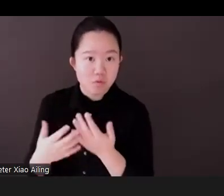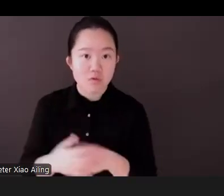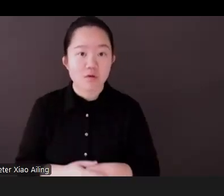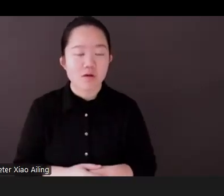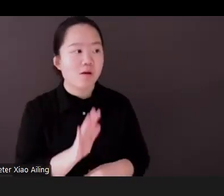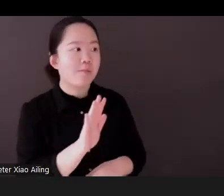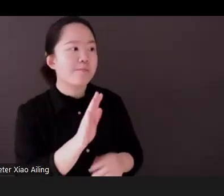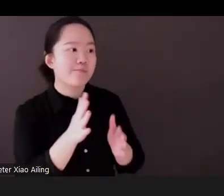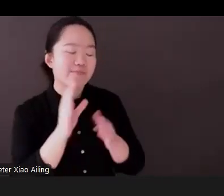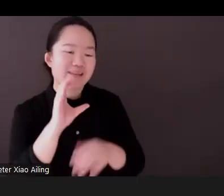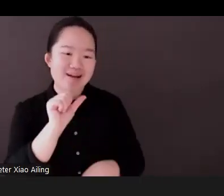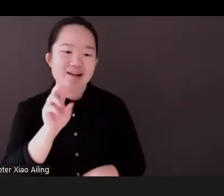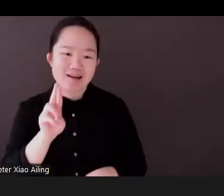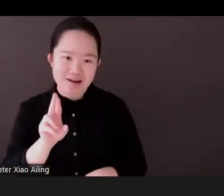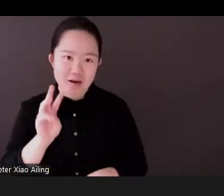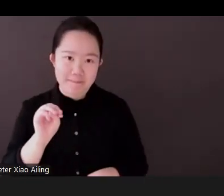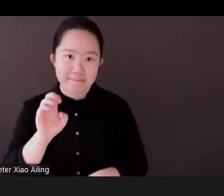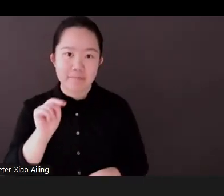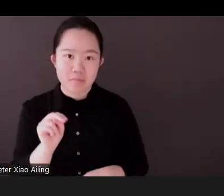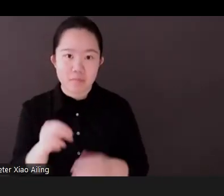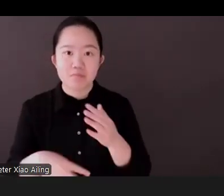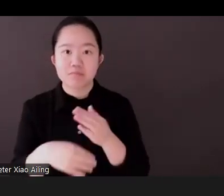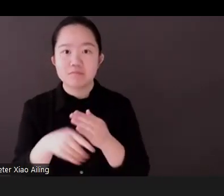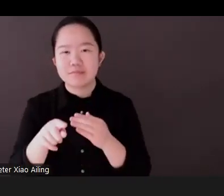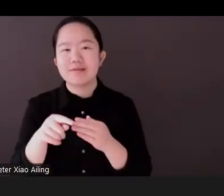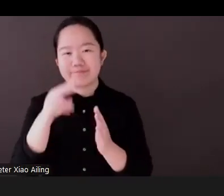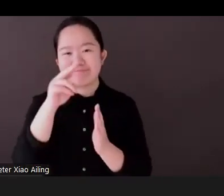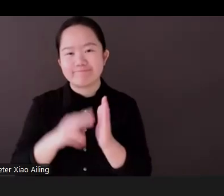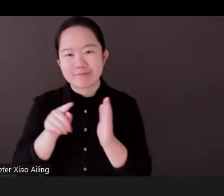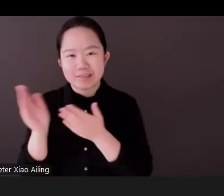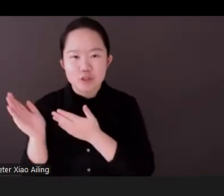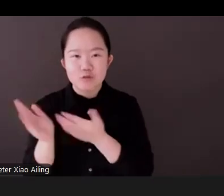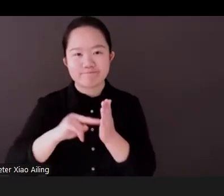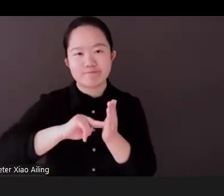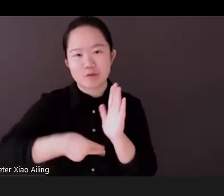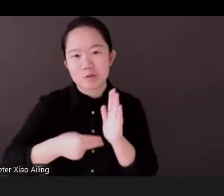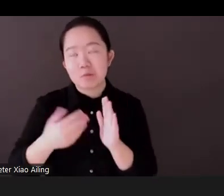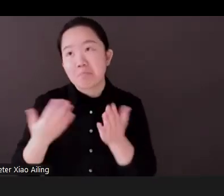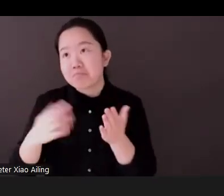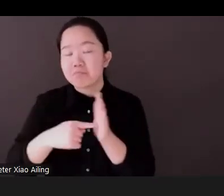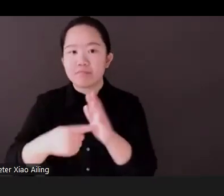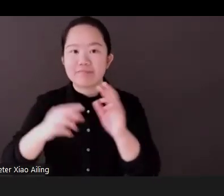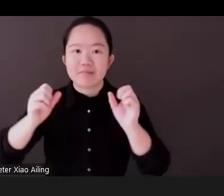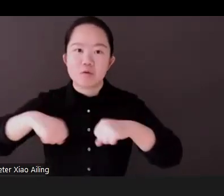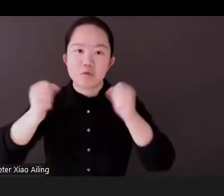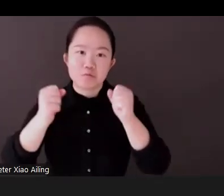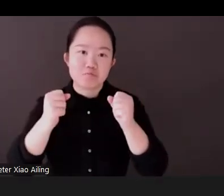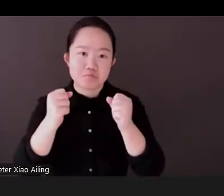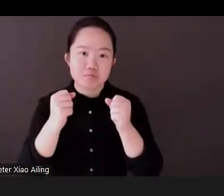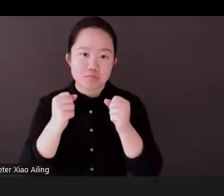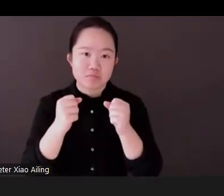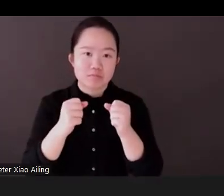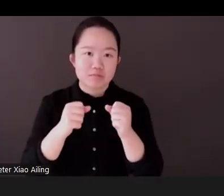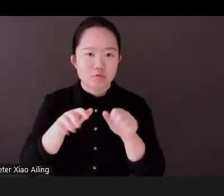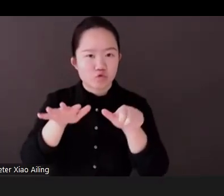contracts agreed before the 28th of June, 2025. maybe that, but I think it's the other one where it says that services